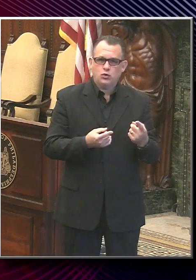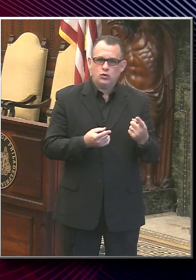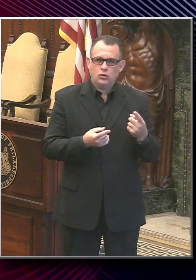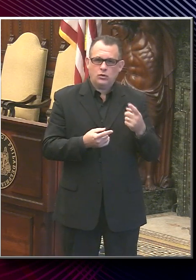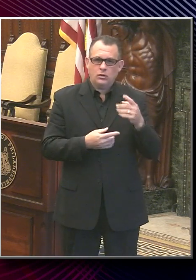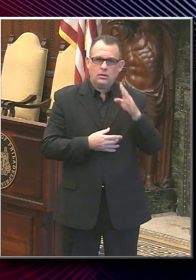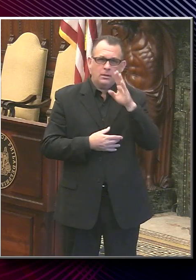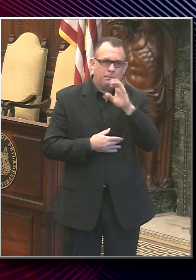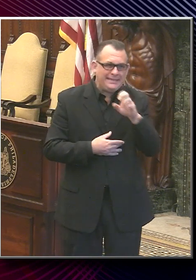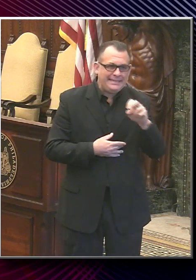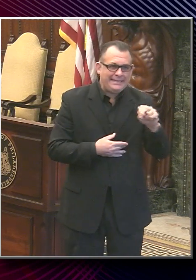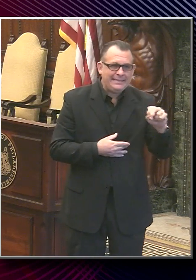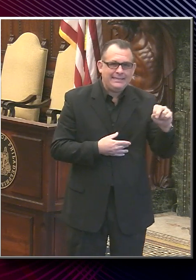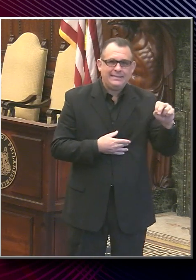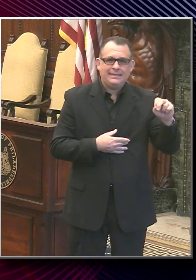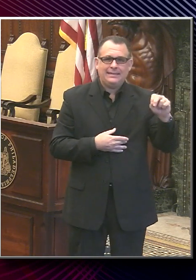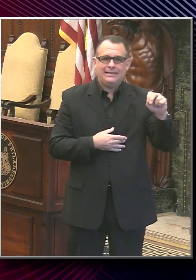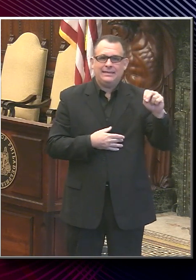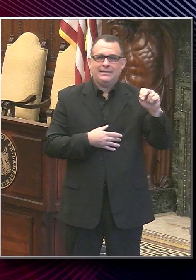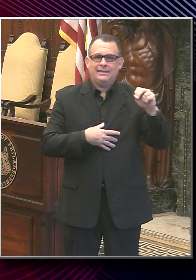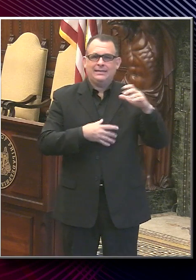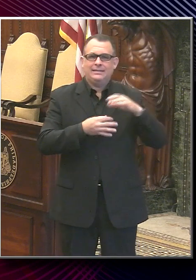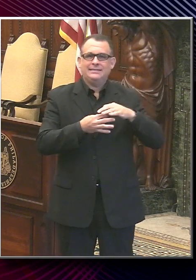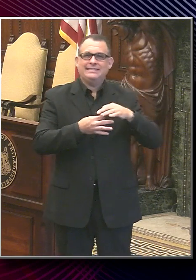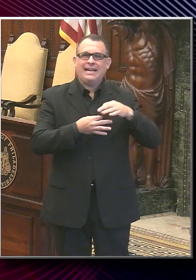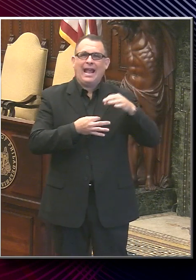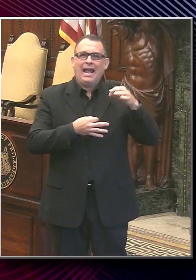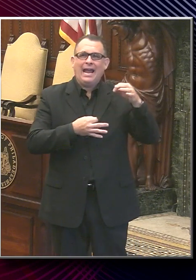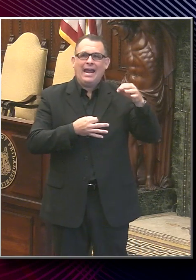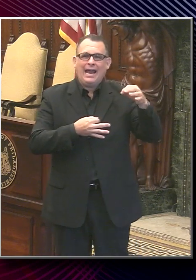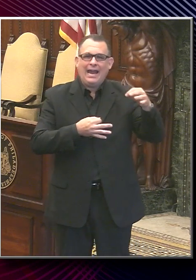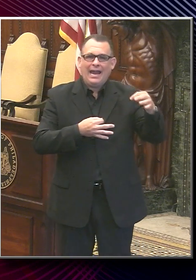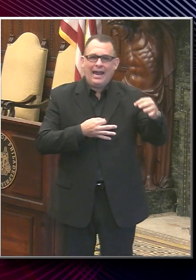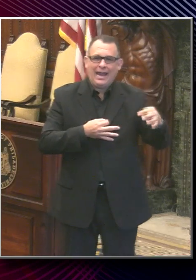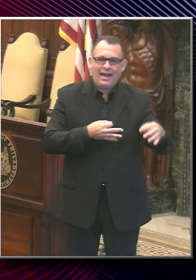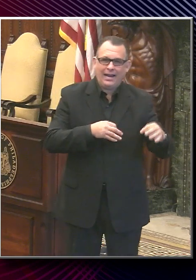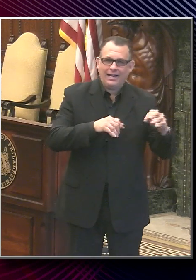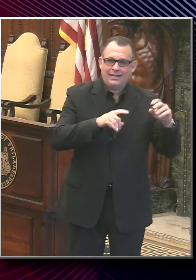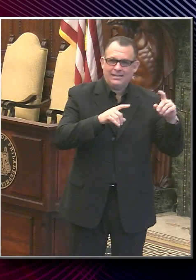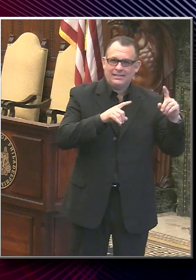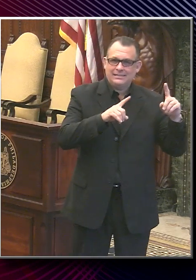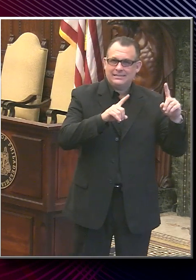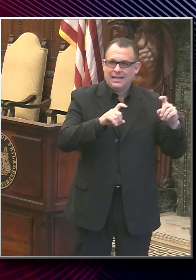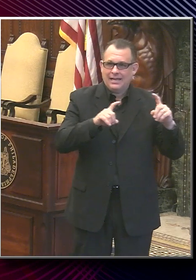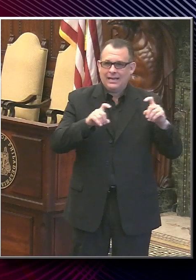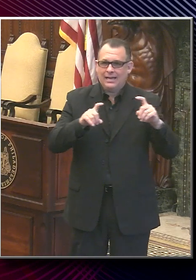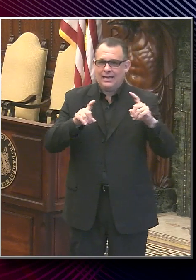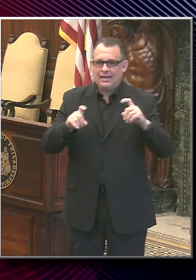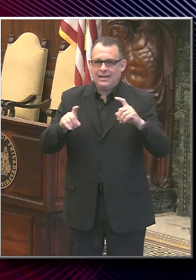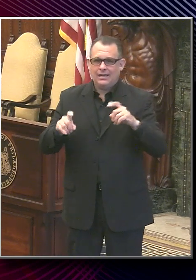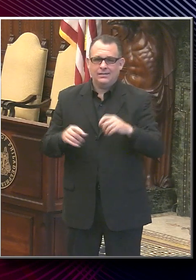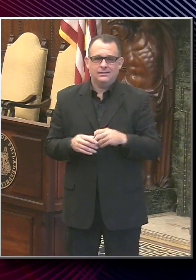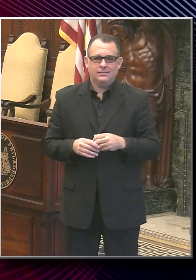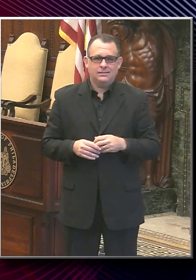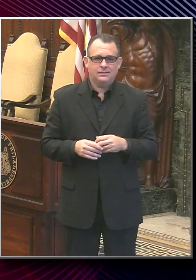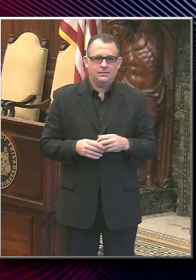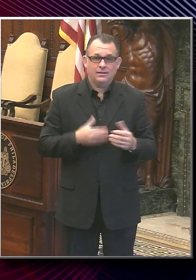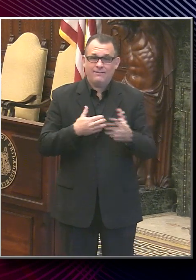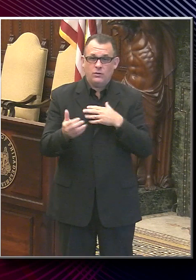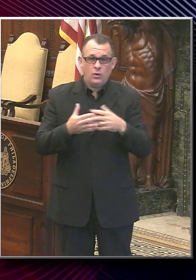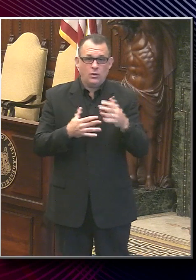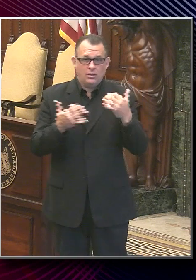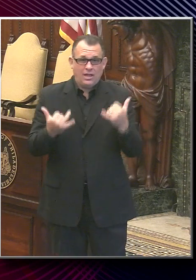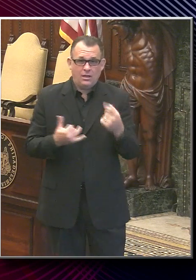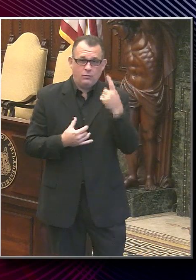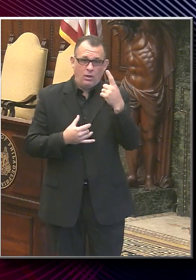been delays in getting test results back, despite the fact that now one of the labs